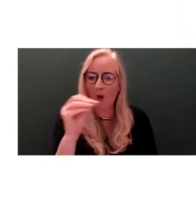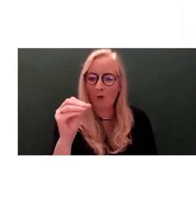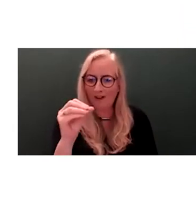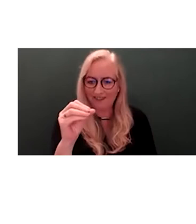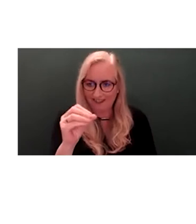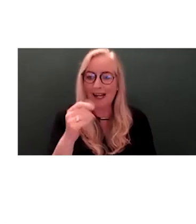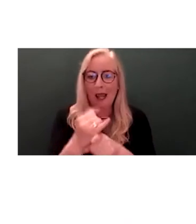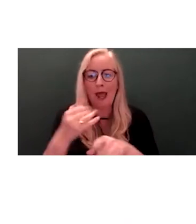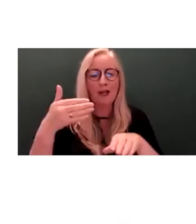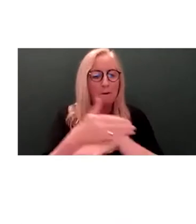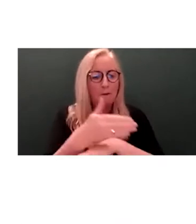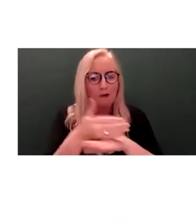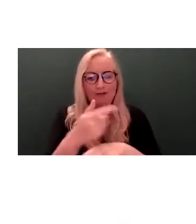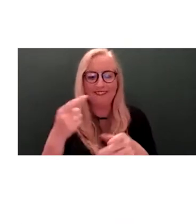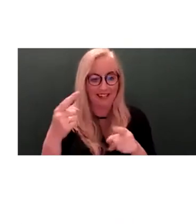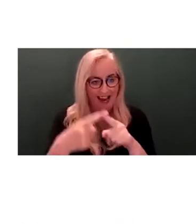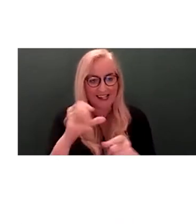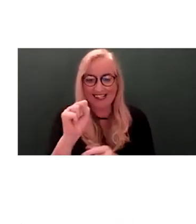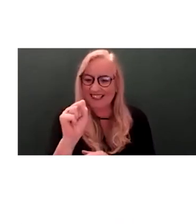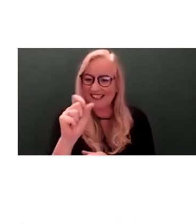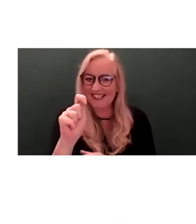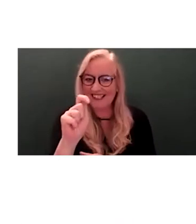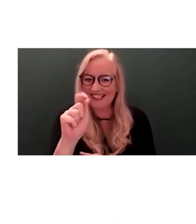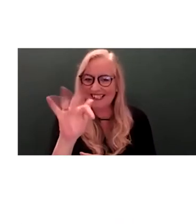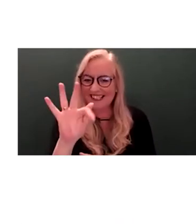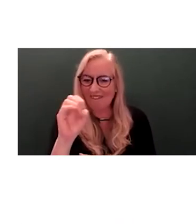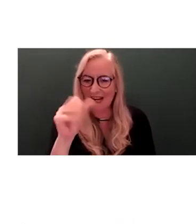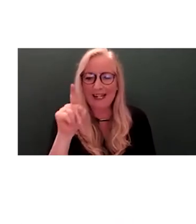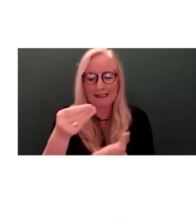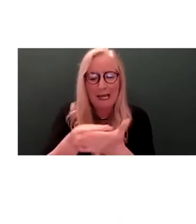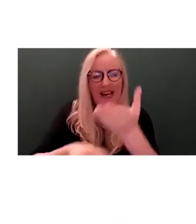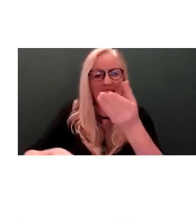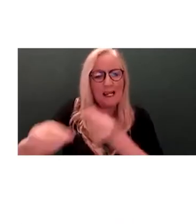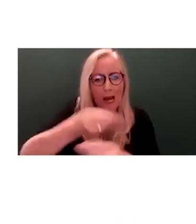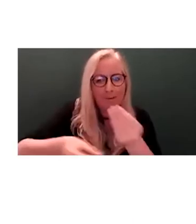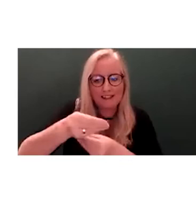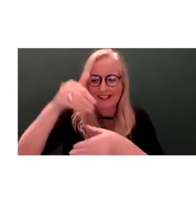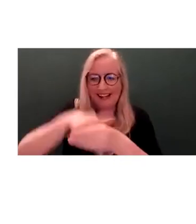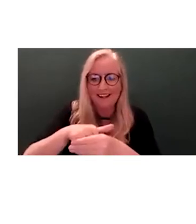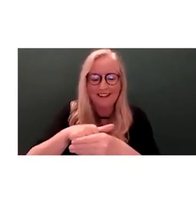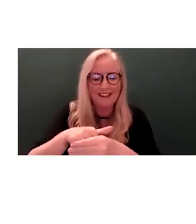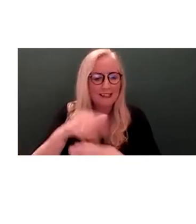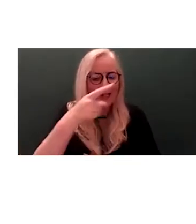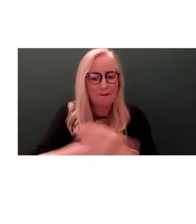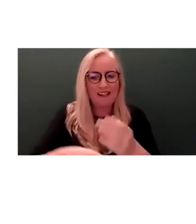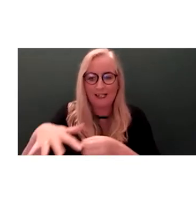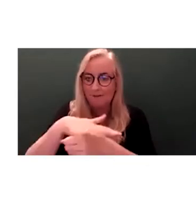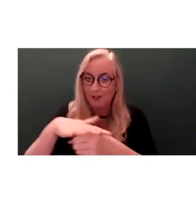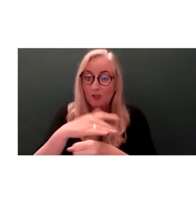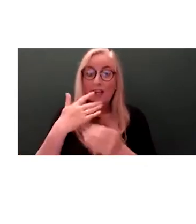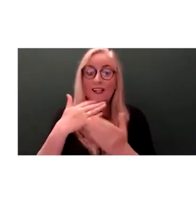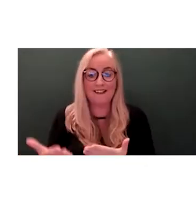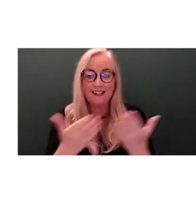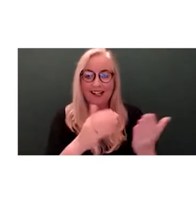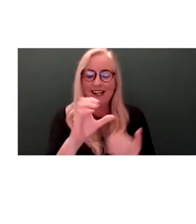Employment, Labour and Social Affairs, and Stefan Tewson, who's an economist in the Skills and Employability Division. So over to you, please, Stefan